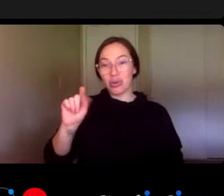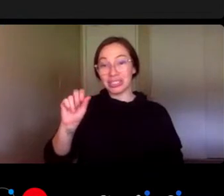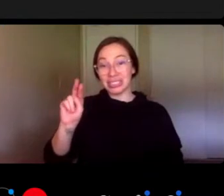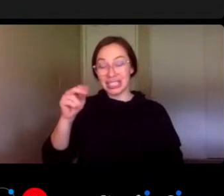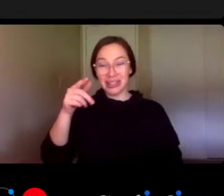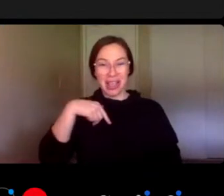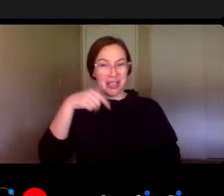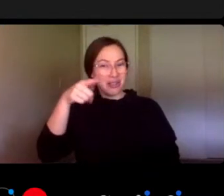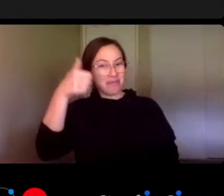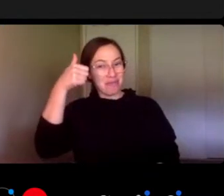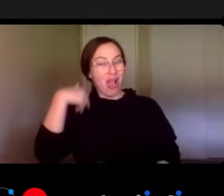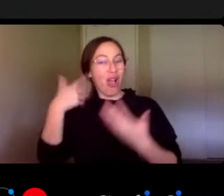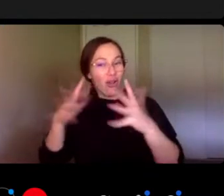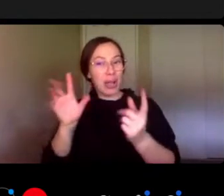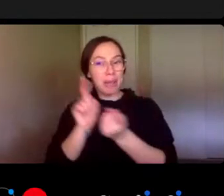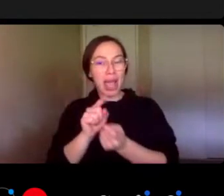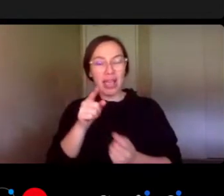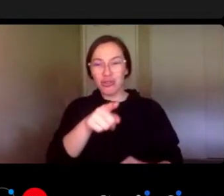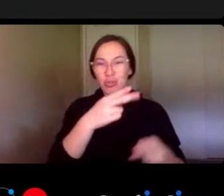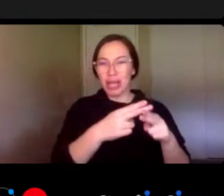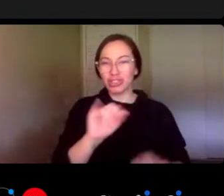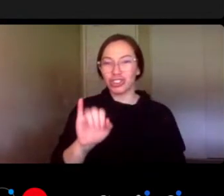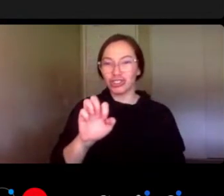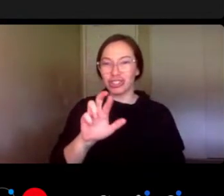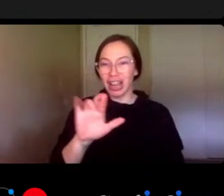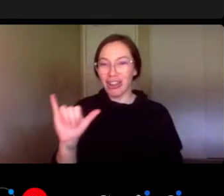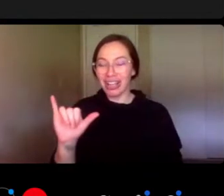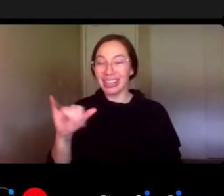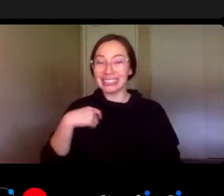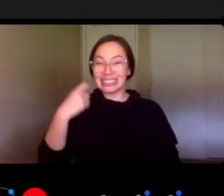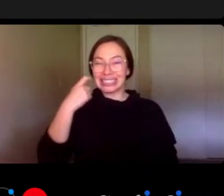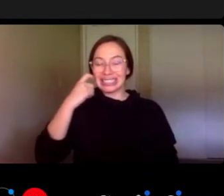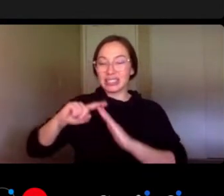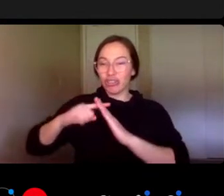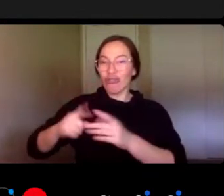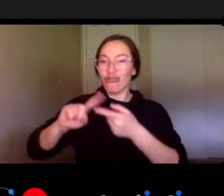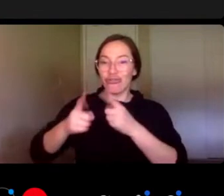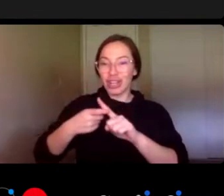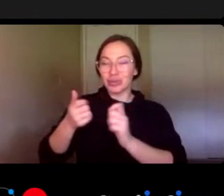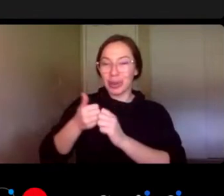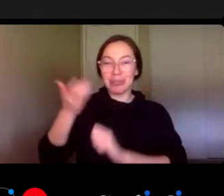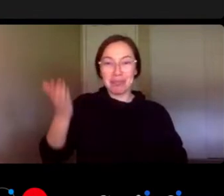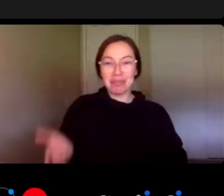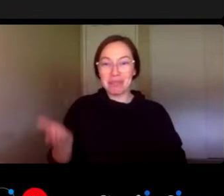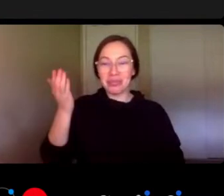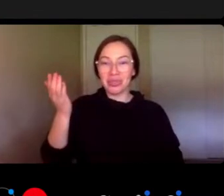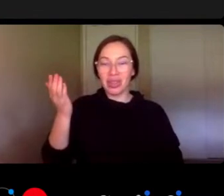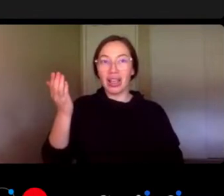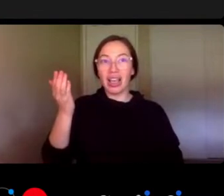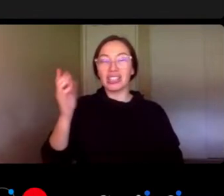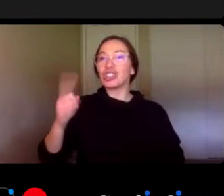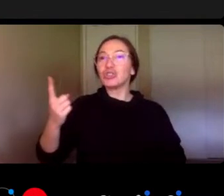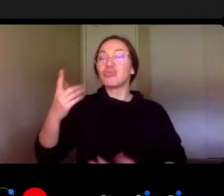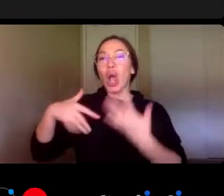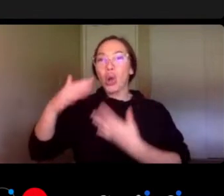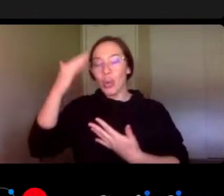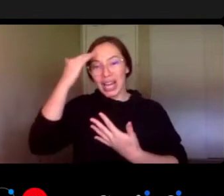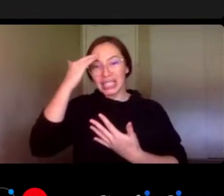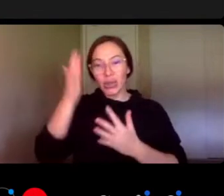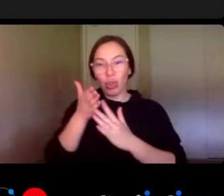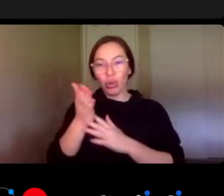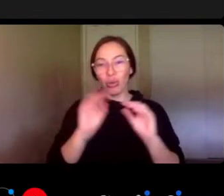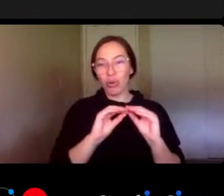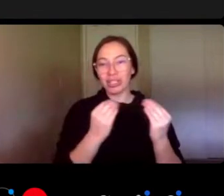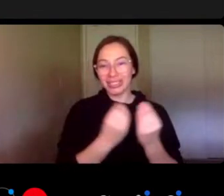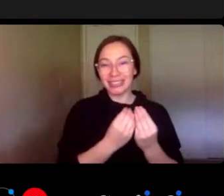Jerry. We had just started to become friends at that time, just acquaintances through an